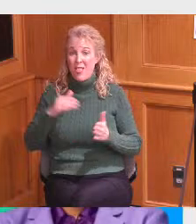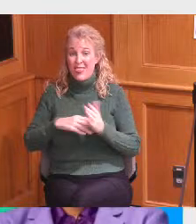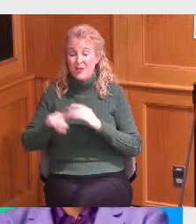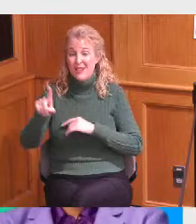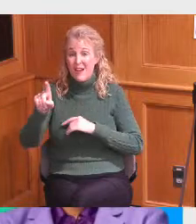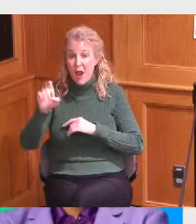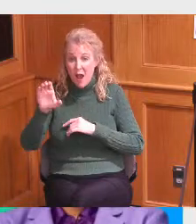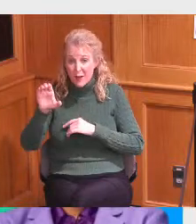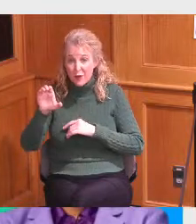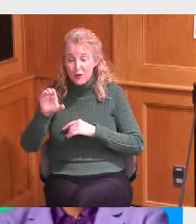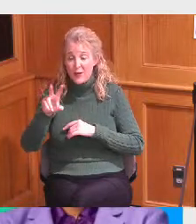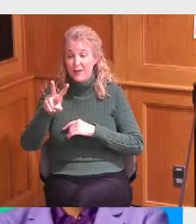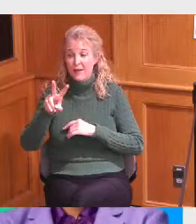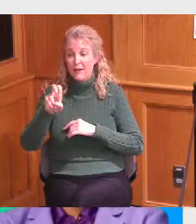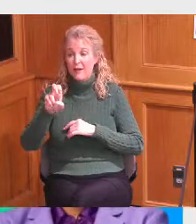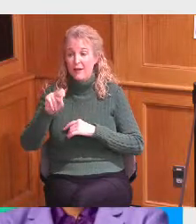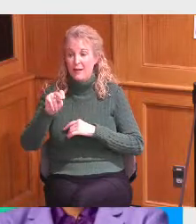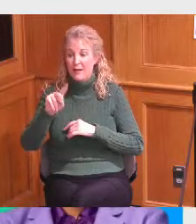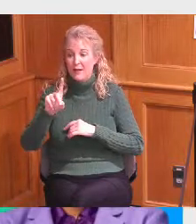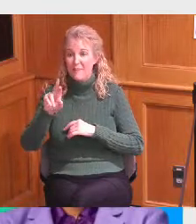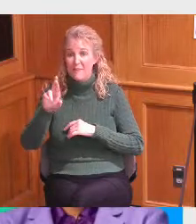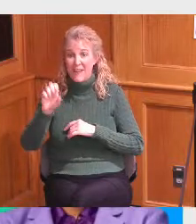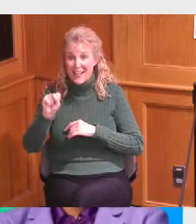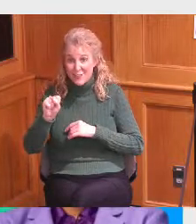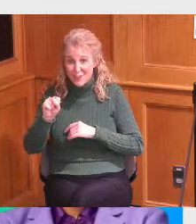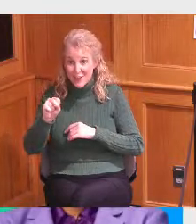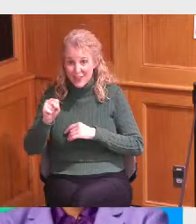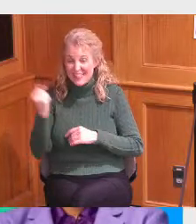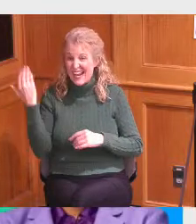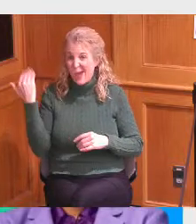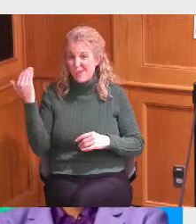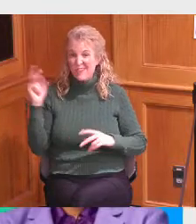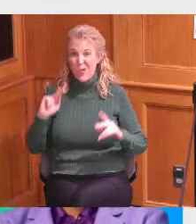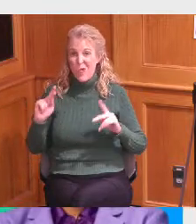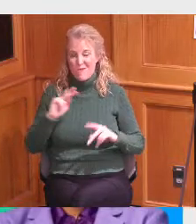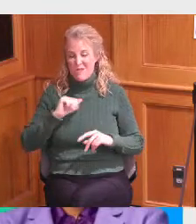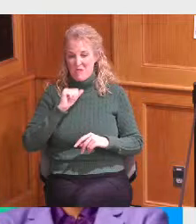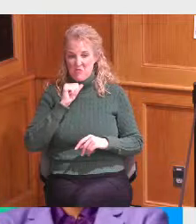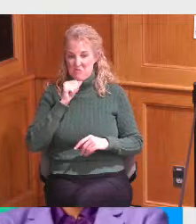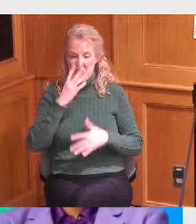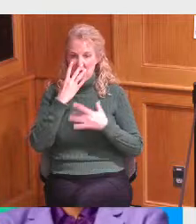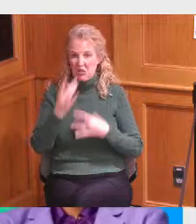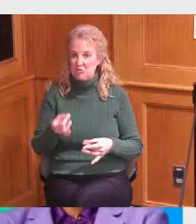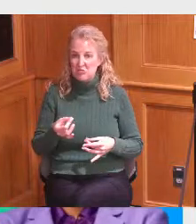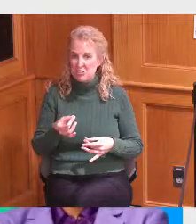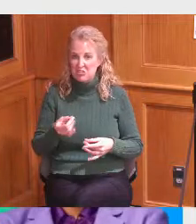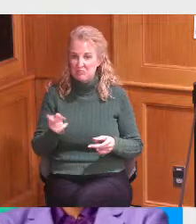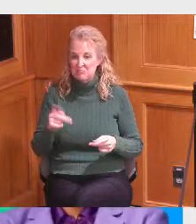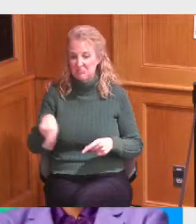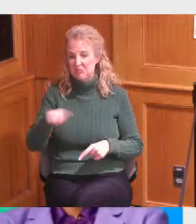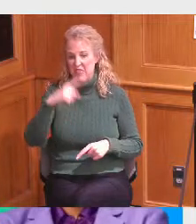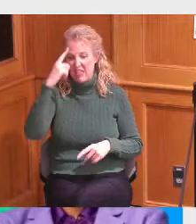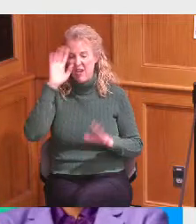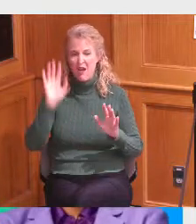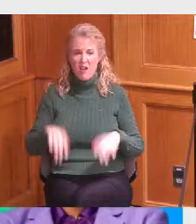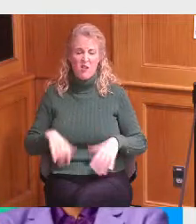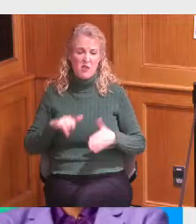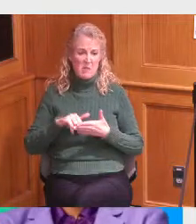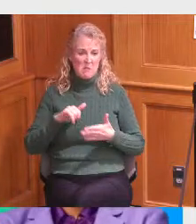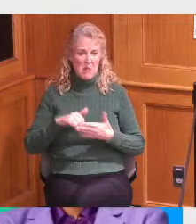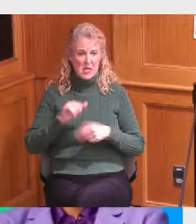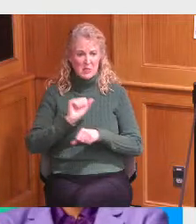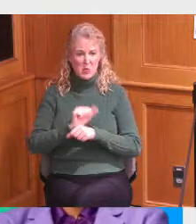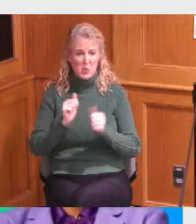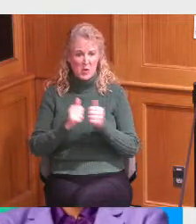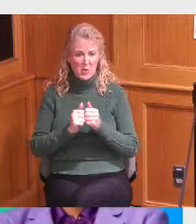vendors. And I used to have a hard time getting vendors to even sign up when I first came here because they didn't think they had a chance. But now